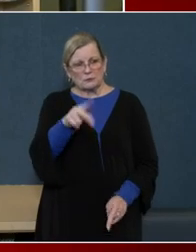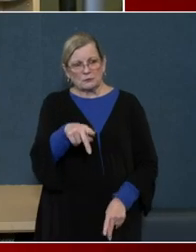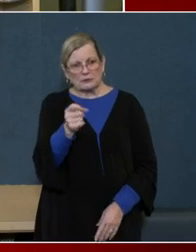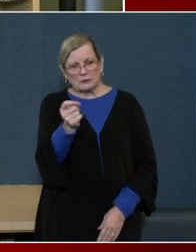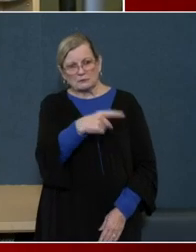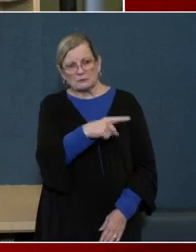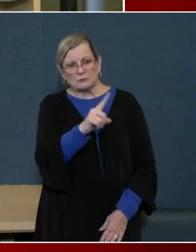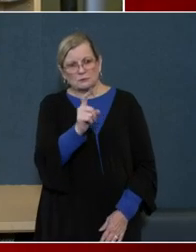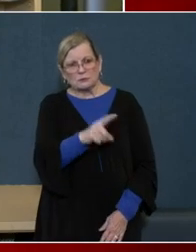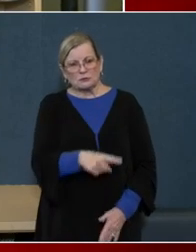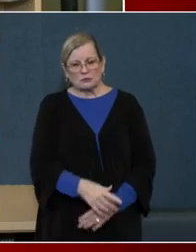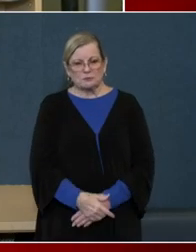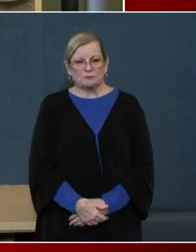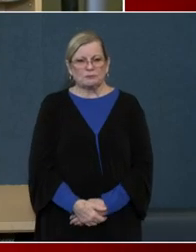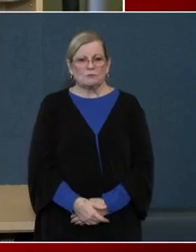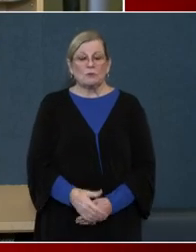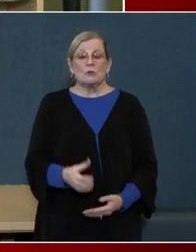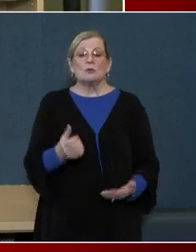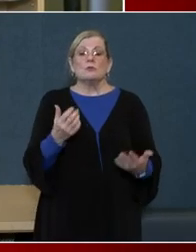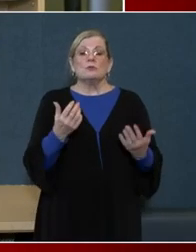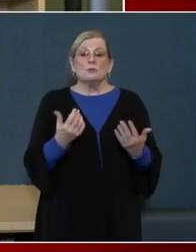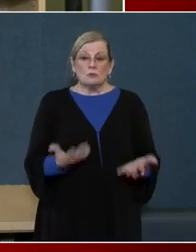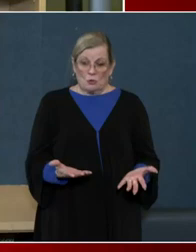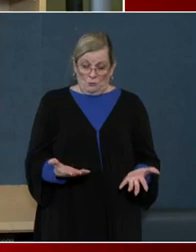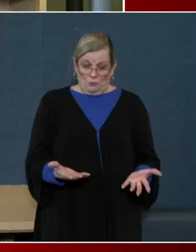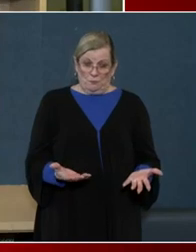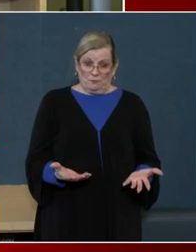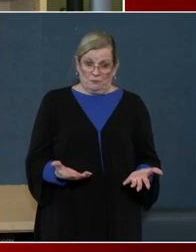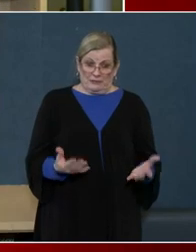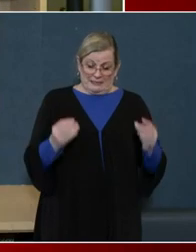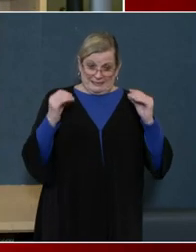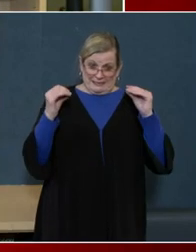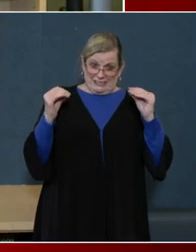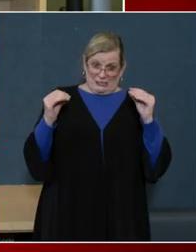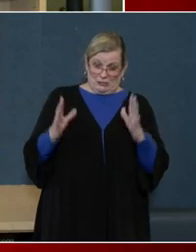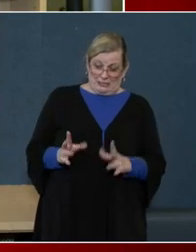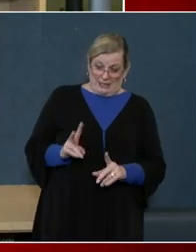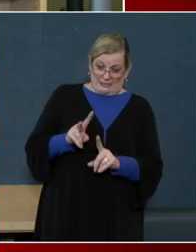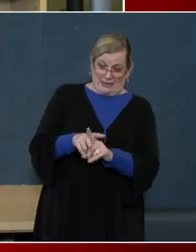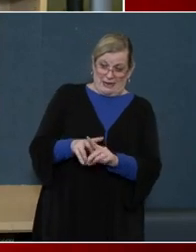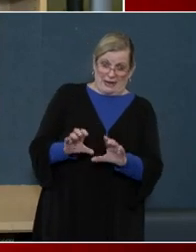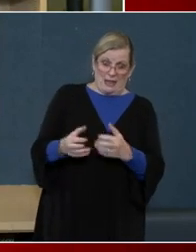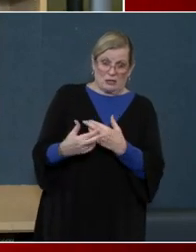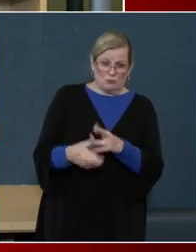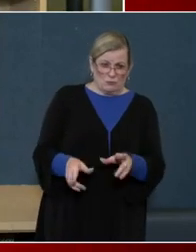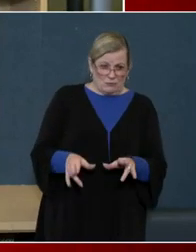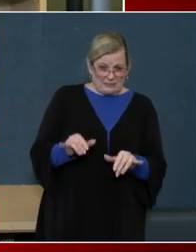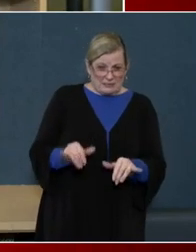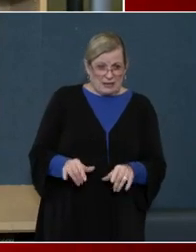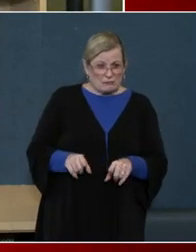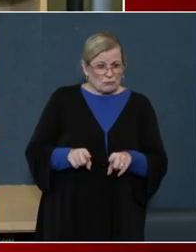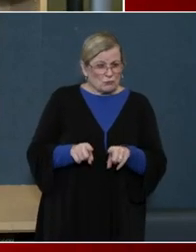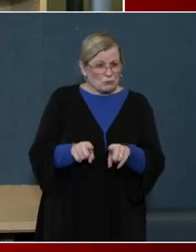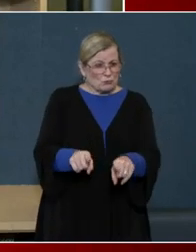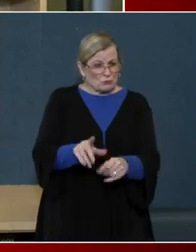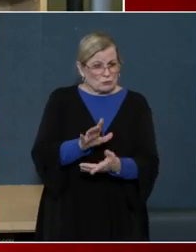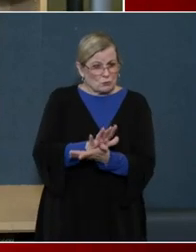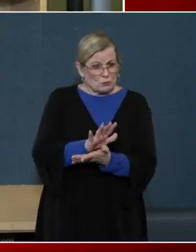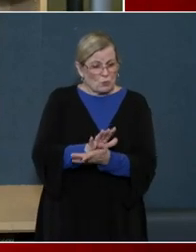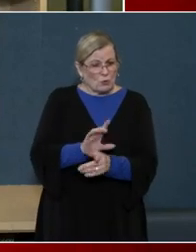Is this classroom that students are assigned to, does that correspond with the school that they attend? When you say, for instance, there's